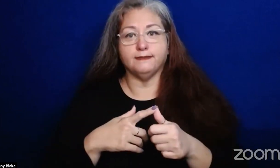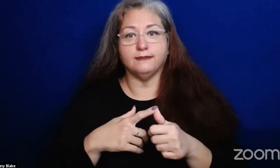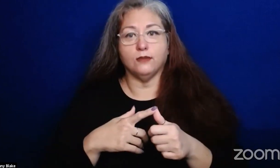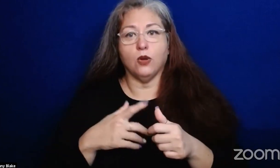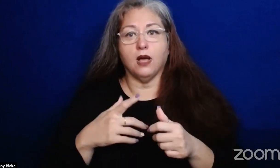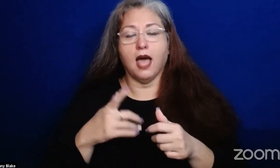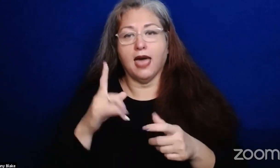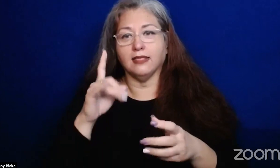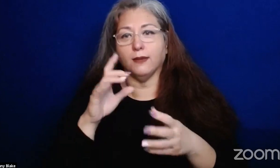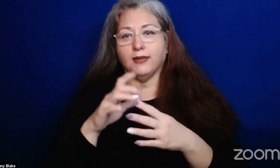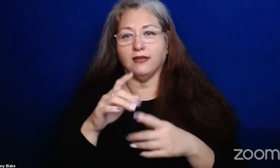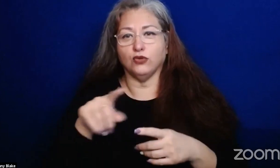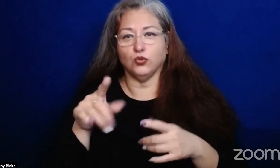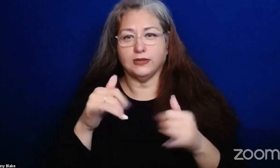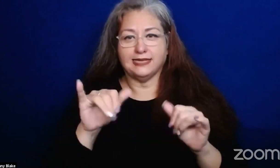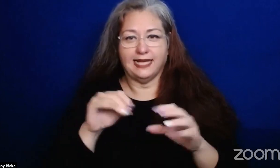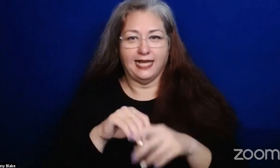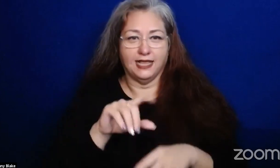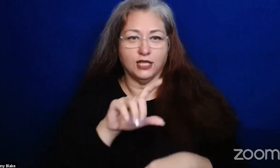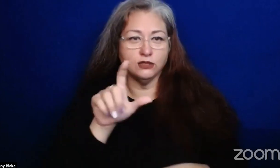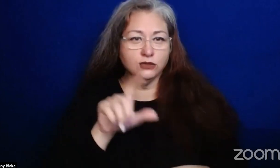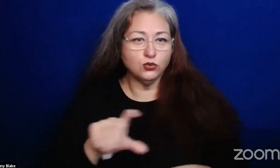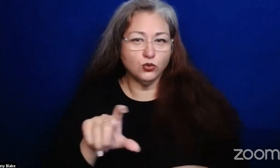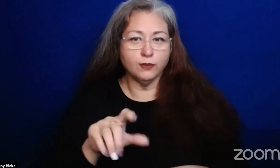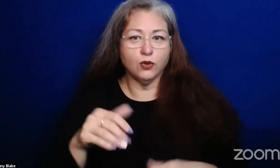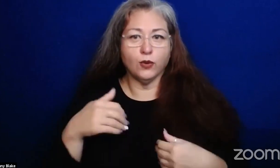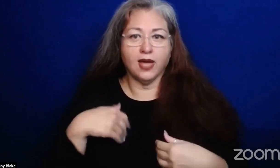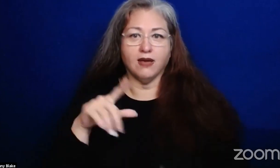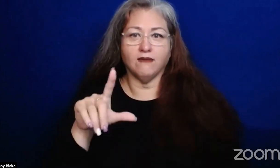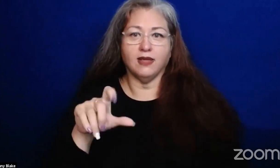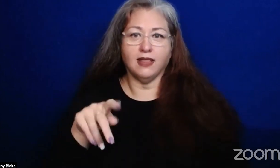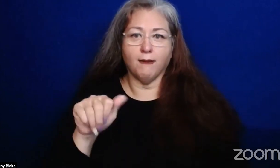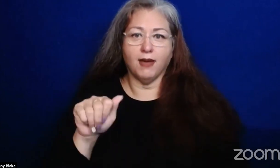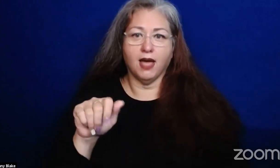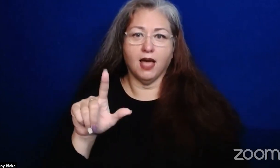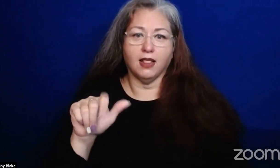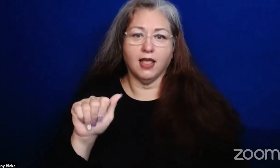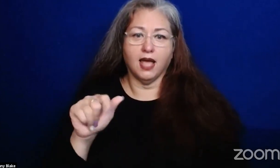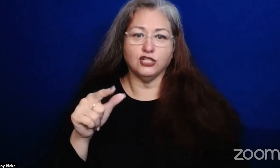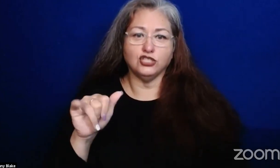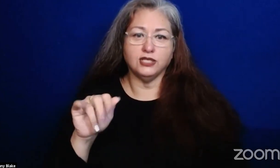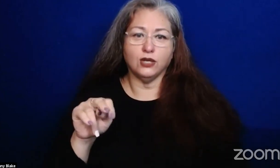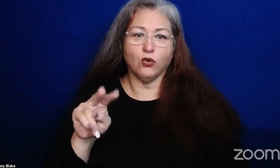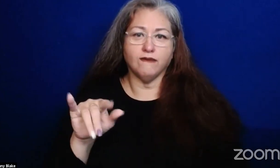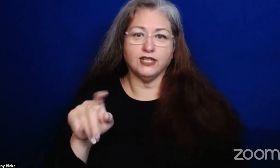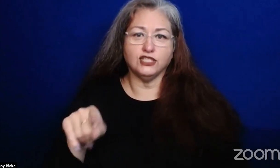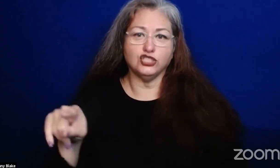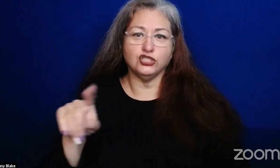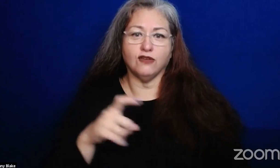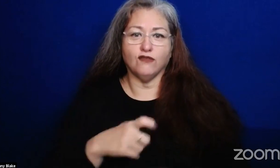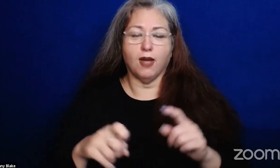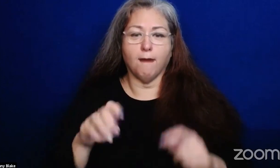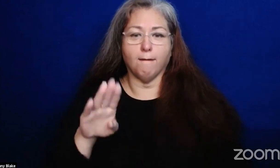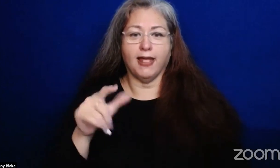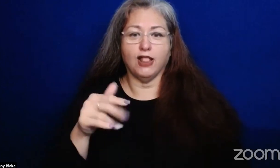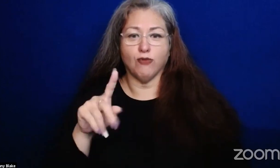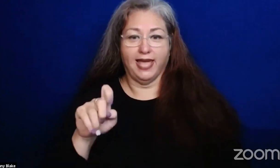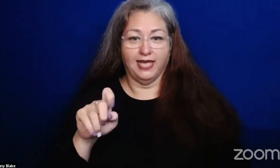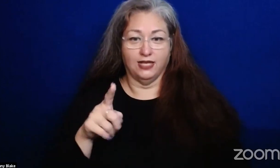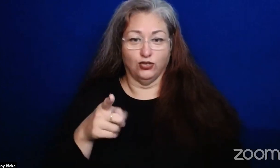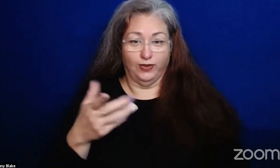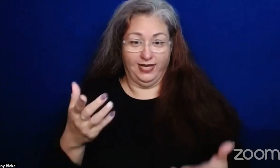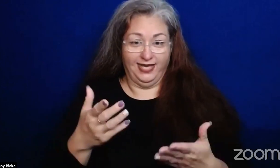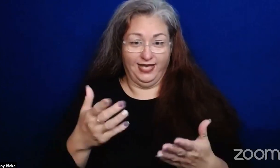and I believe you're still in the Zoom, we have Lepa Mladenovic. Yes. From Belgrade. Are you there,